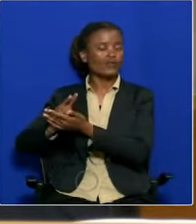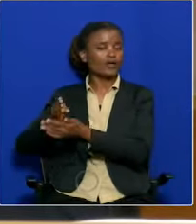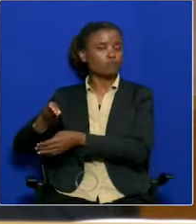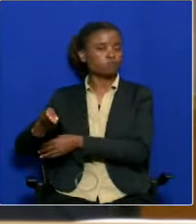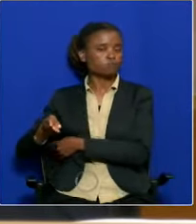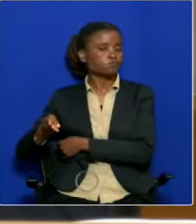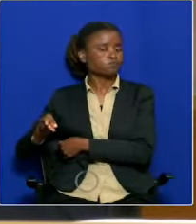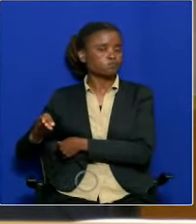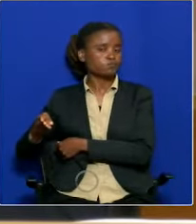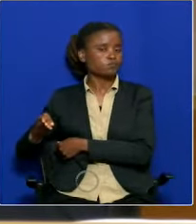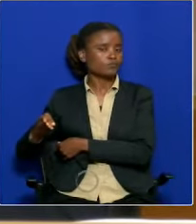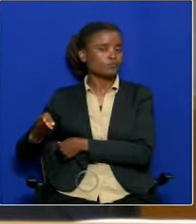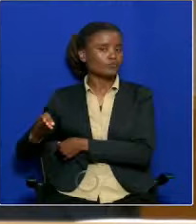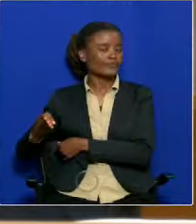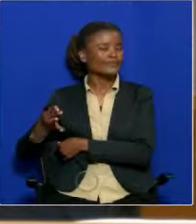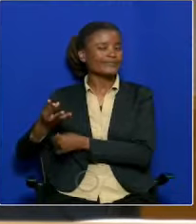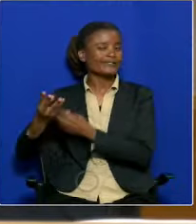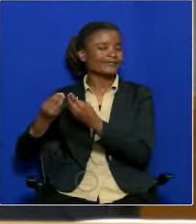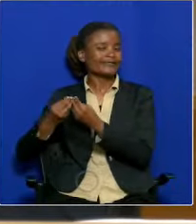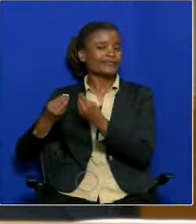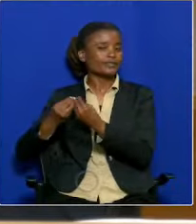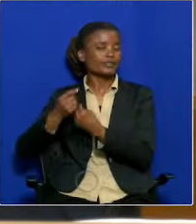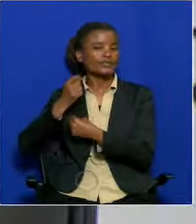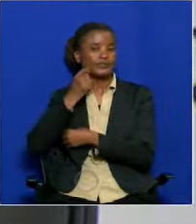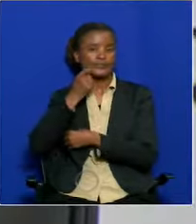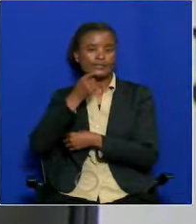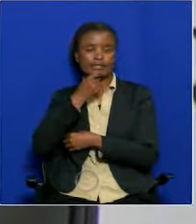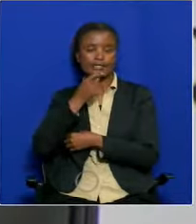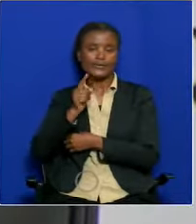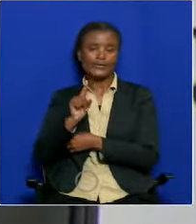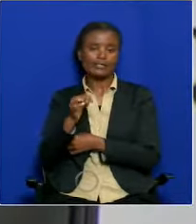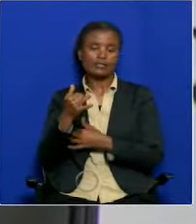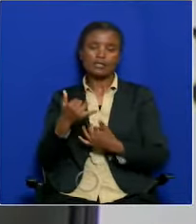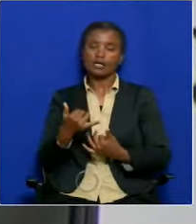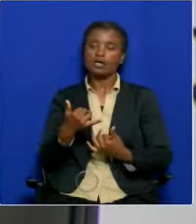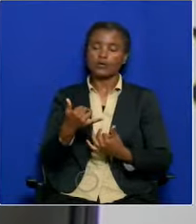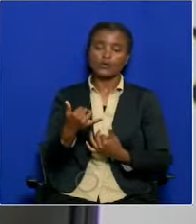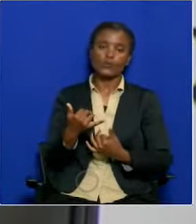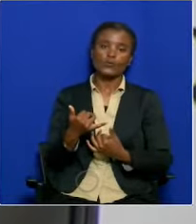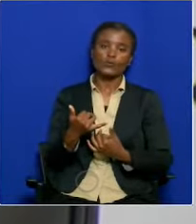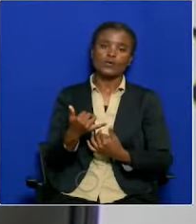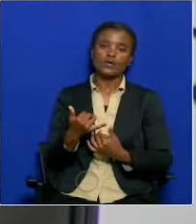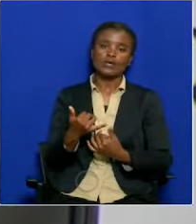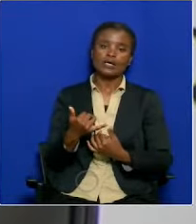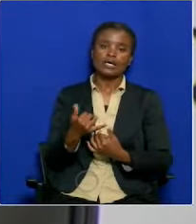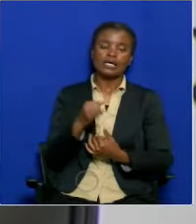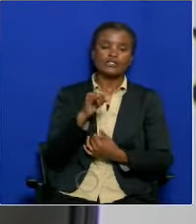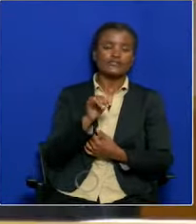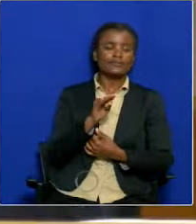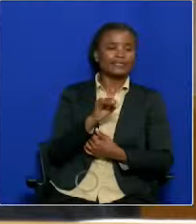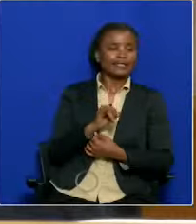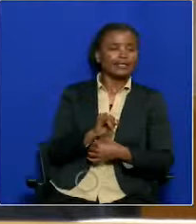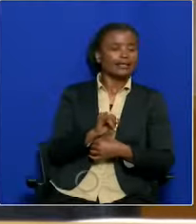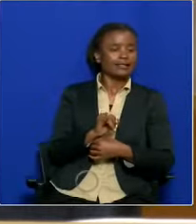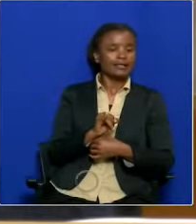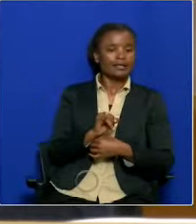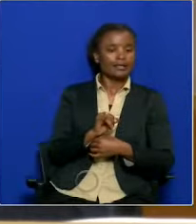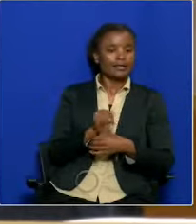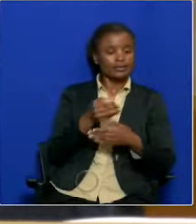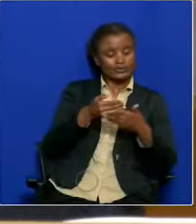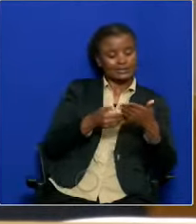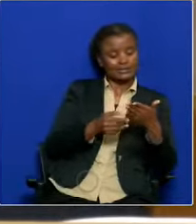is something you say because you are faced with the difficulty of this JBI quotation being dated the 19th of